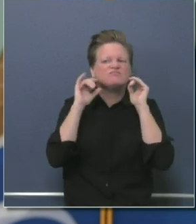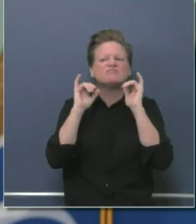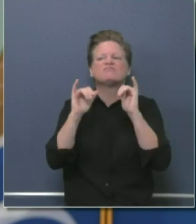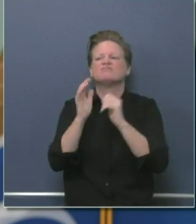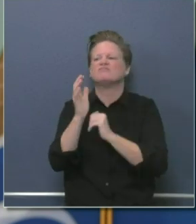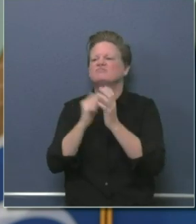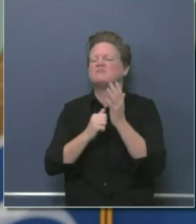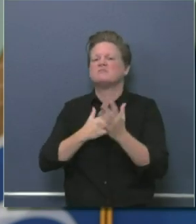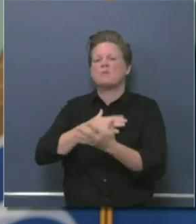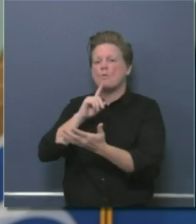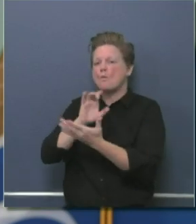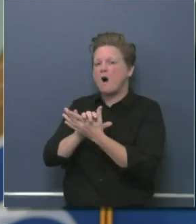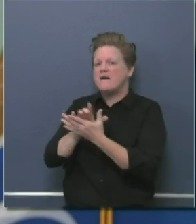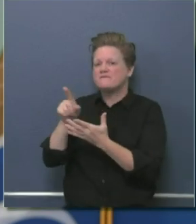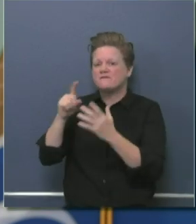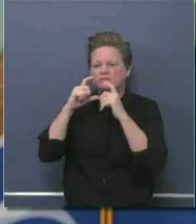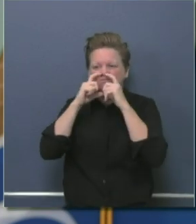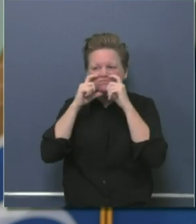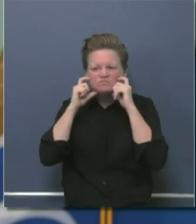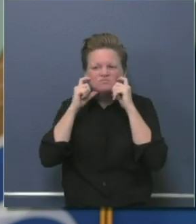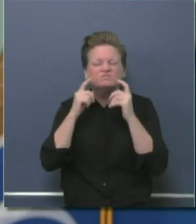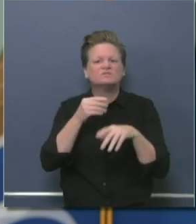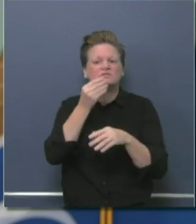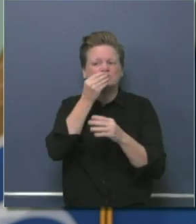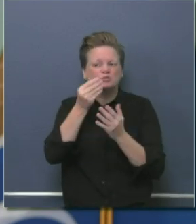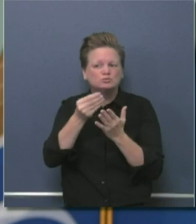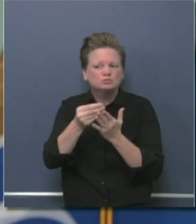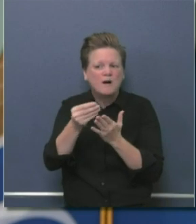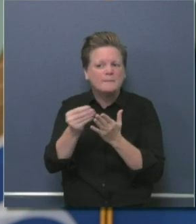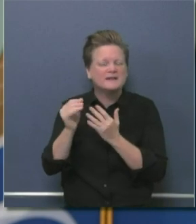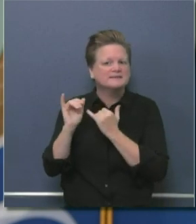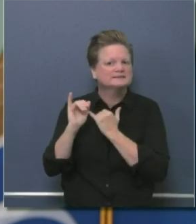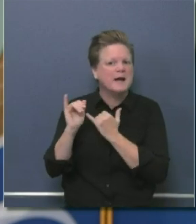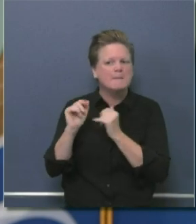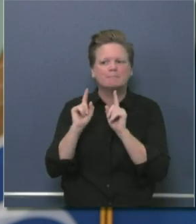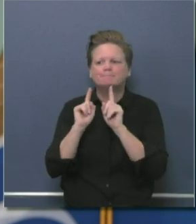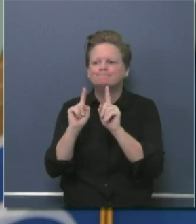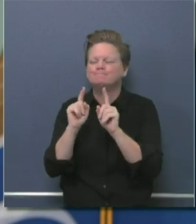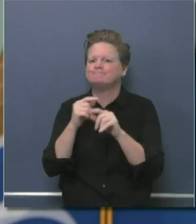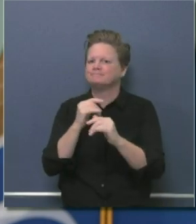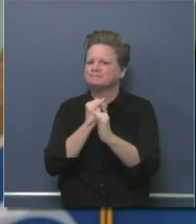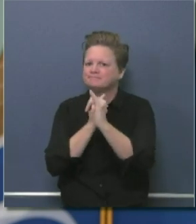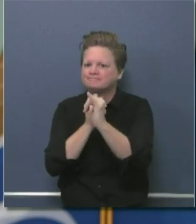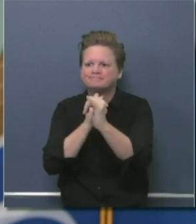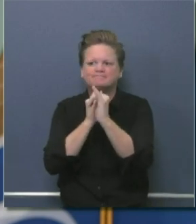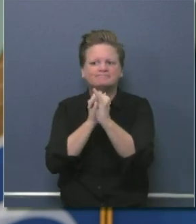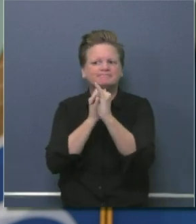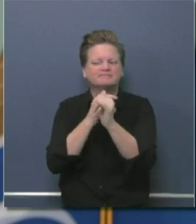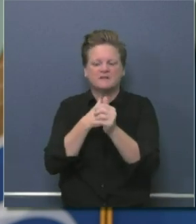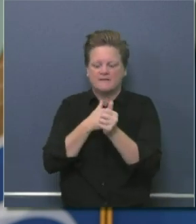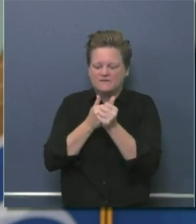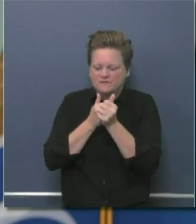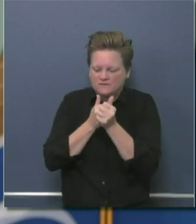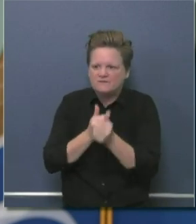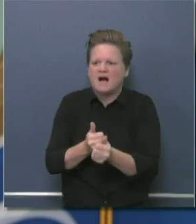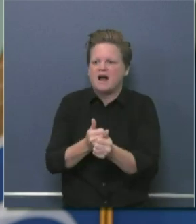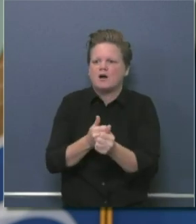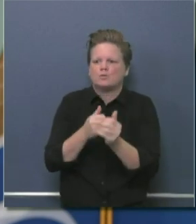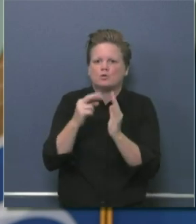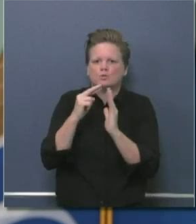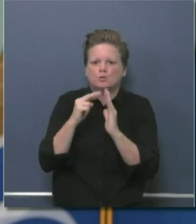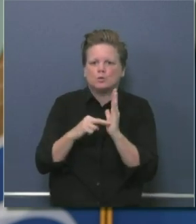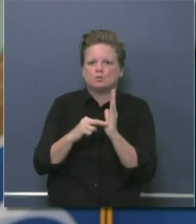she gets groceries. And we are doing our best to abide by these same rules and regulations everybody else